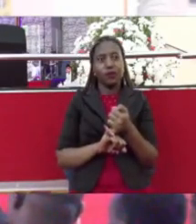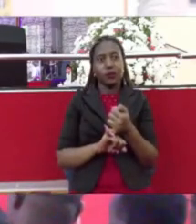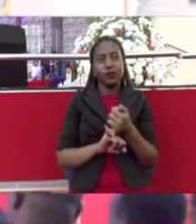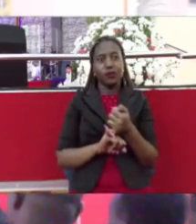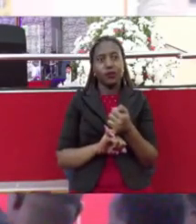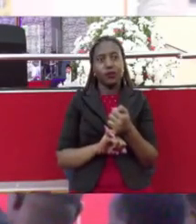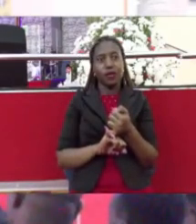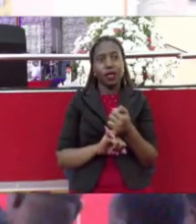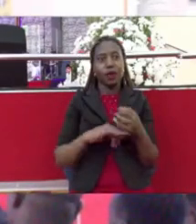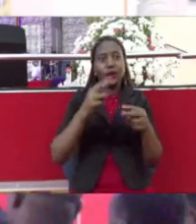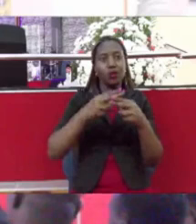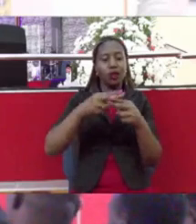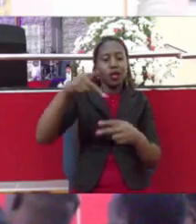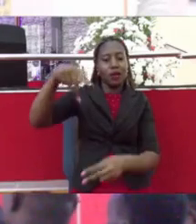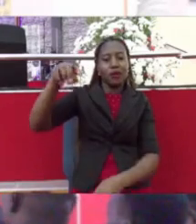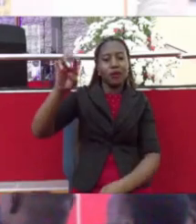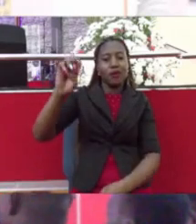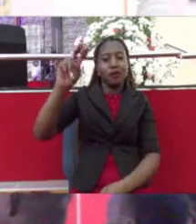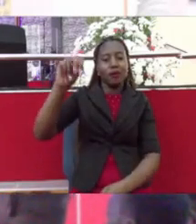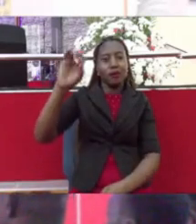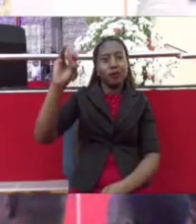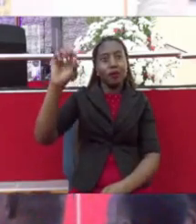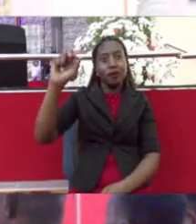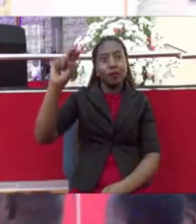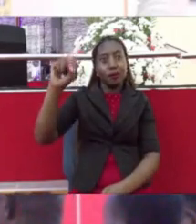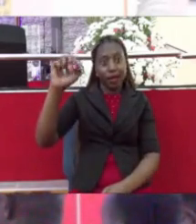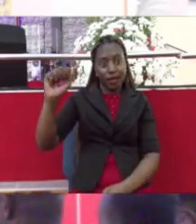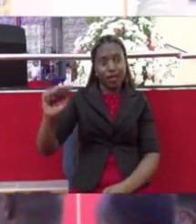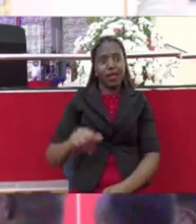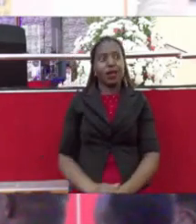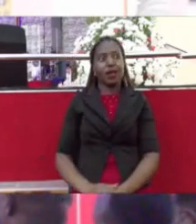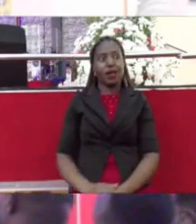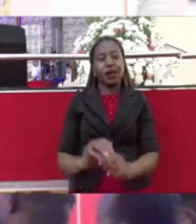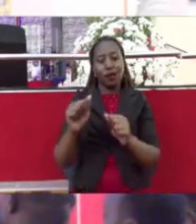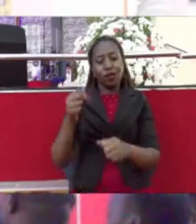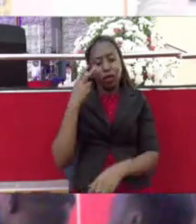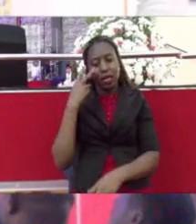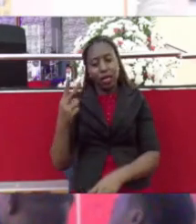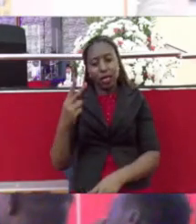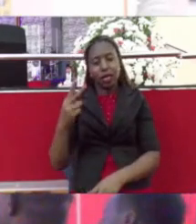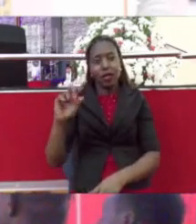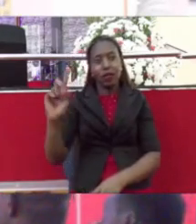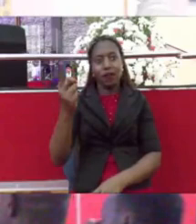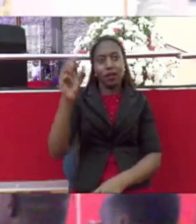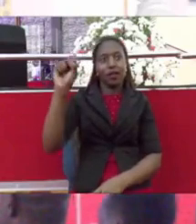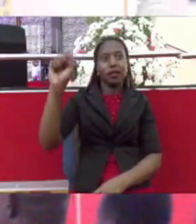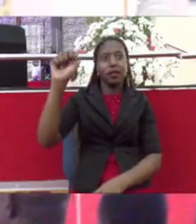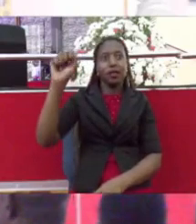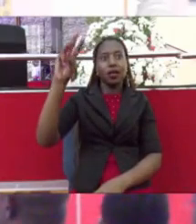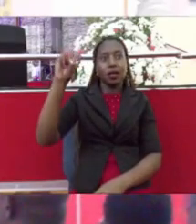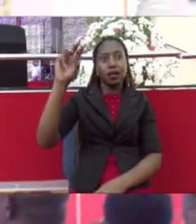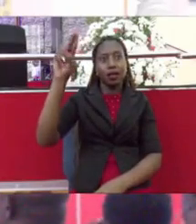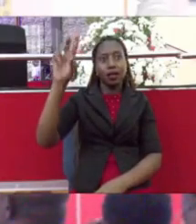that was Penina. Penina. In your own time, you look at 1 Samuel chapter 1, verse 4 to 17. Unaweza angalia Samueli wa kwanza, 4. But even when